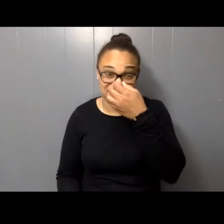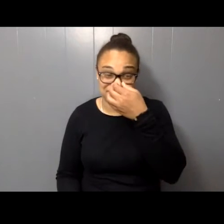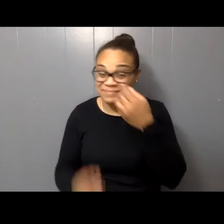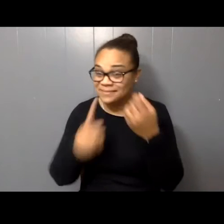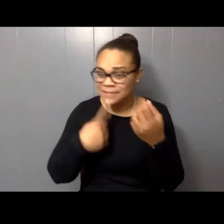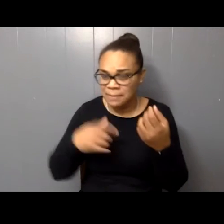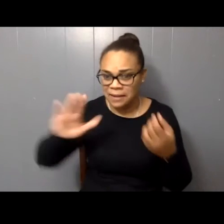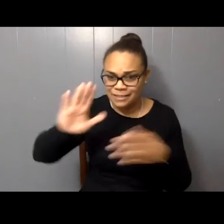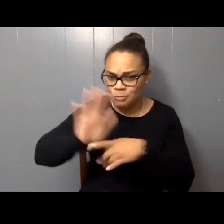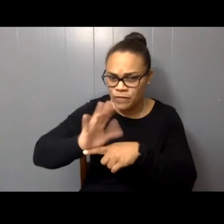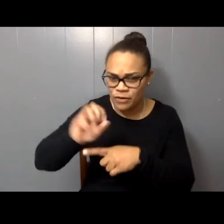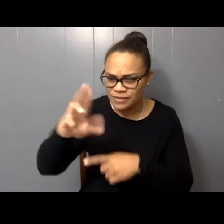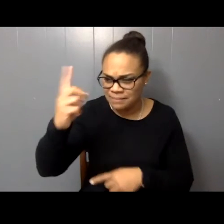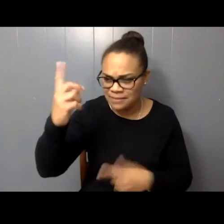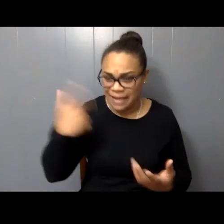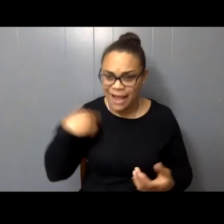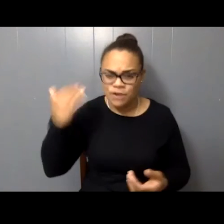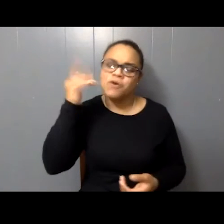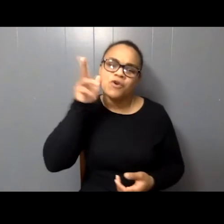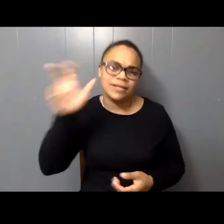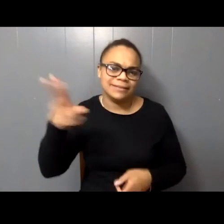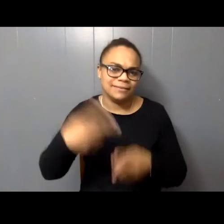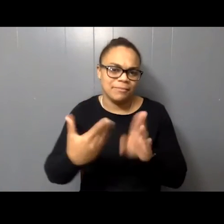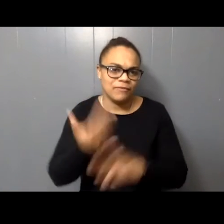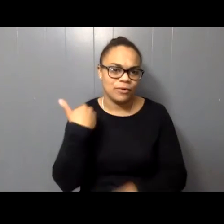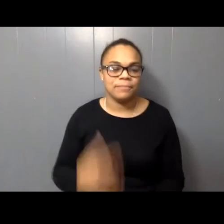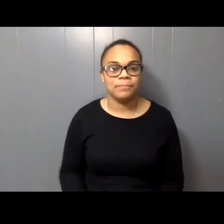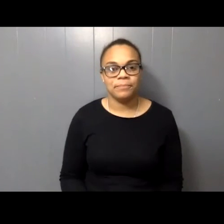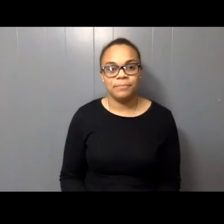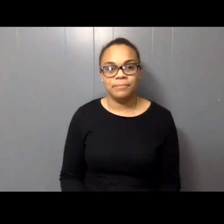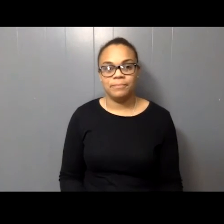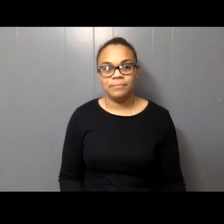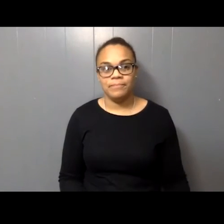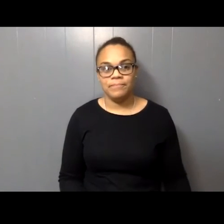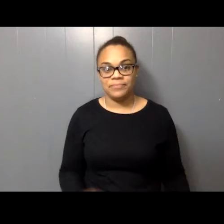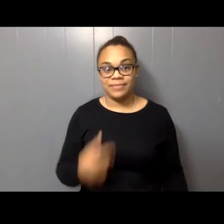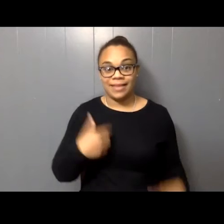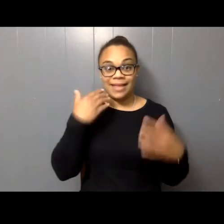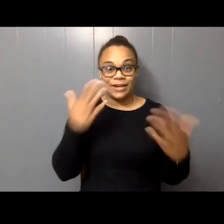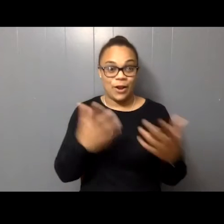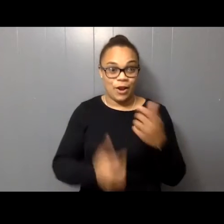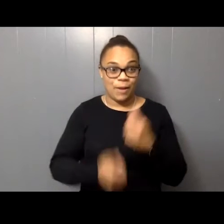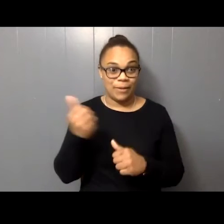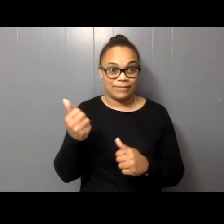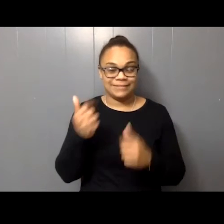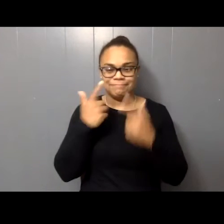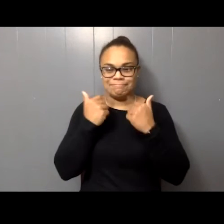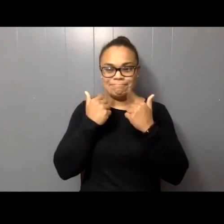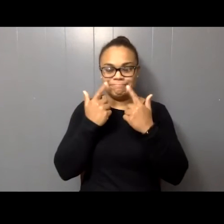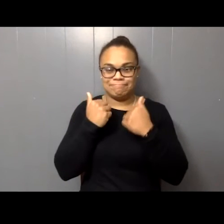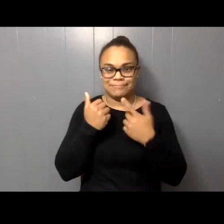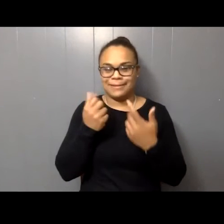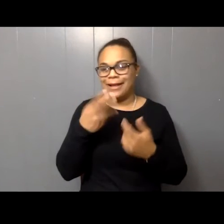most definitely have heard his name before. I don't know, most high actresses. I love